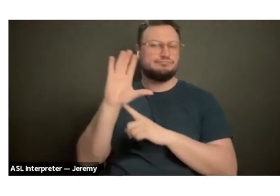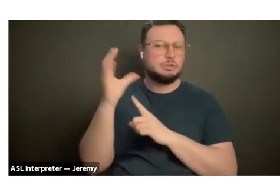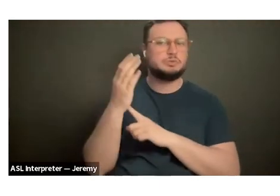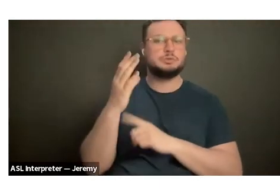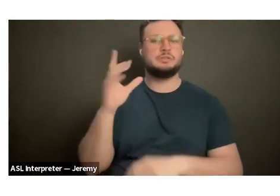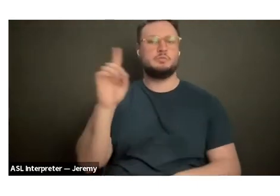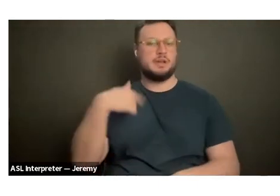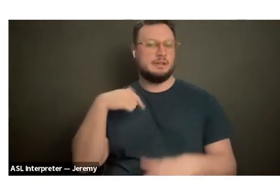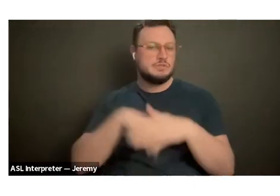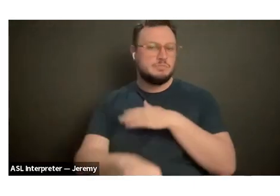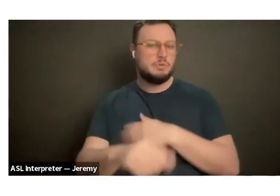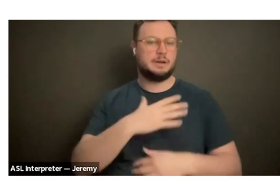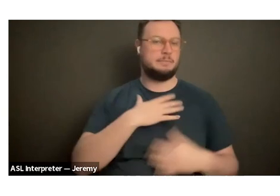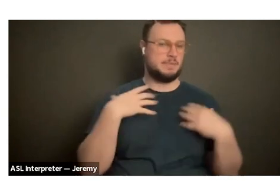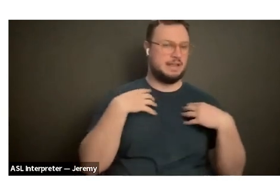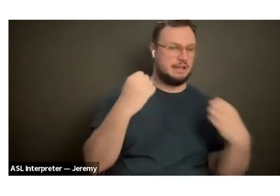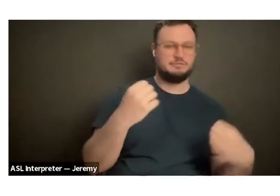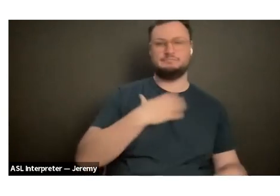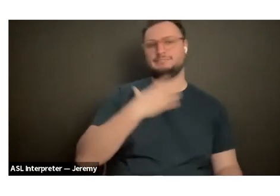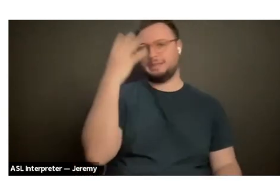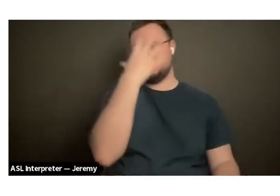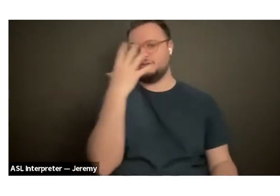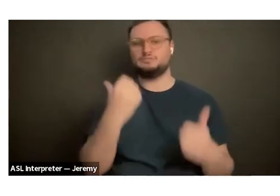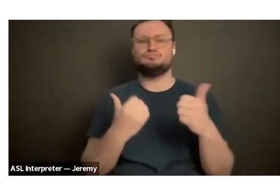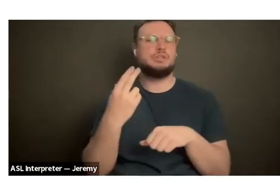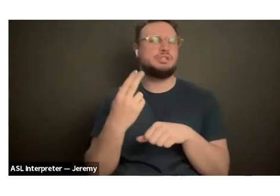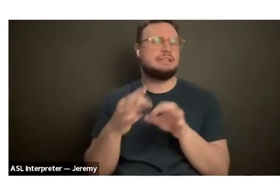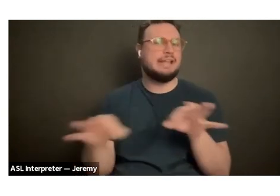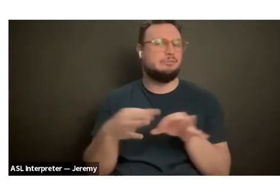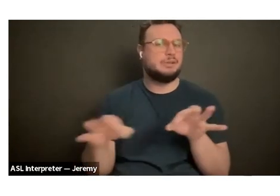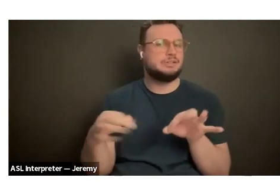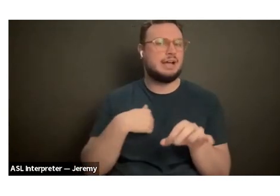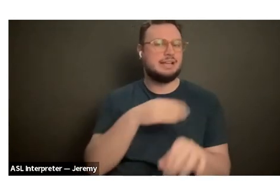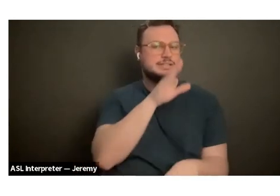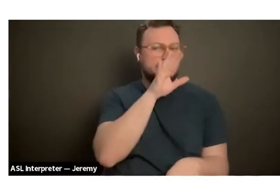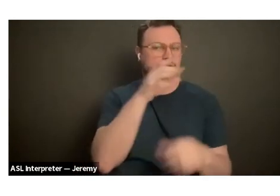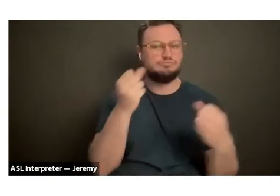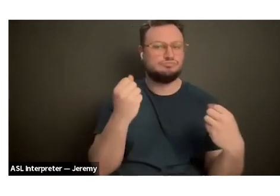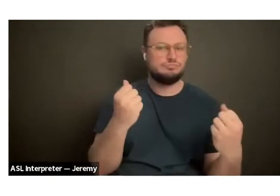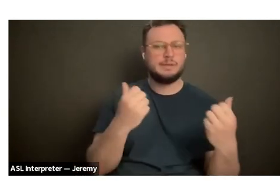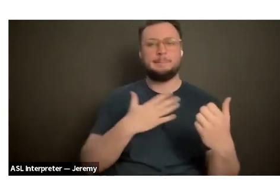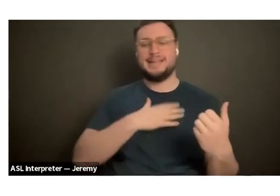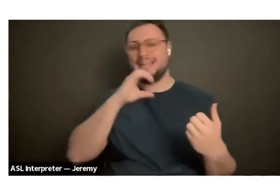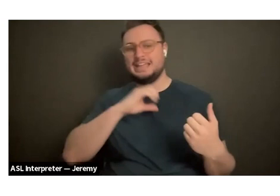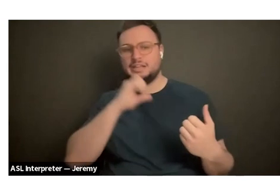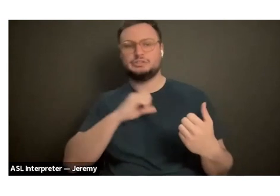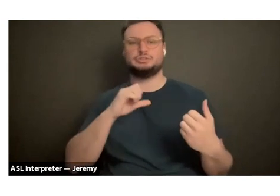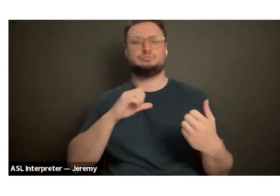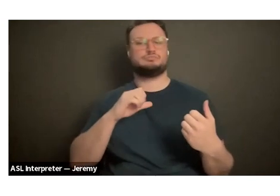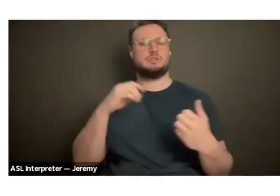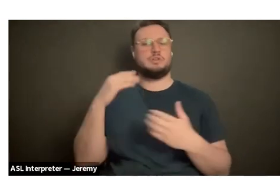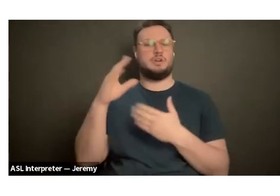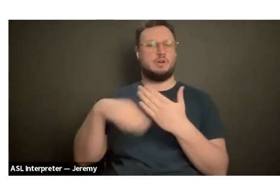the ability to satisfactorily produce, reproduce, excel, and behave. You